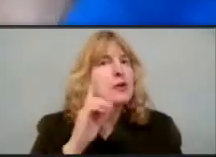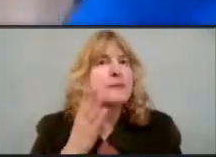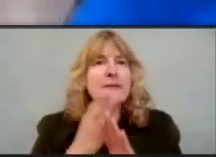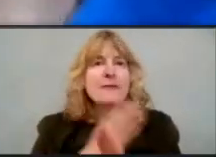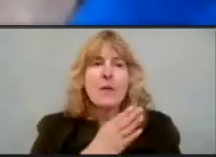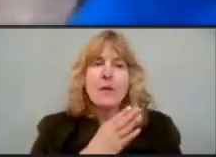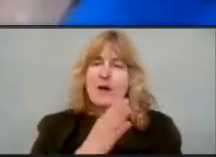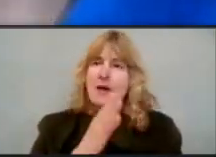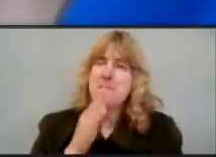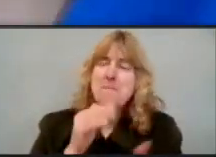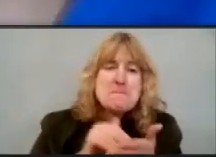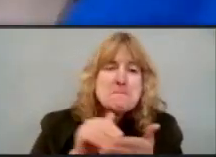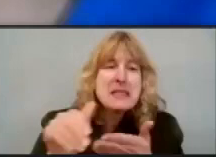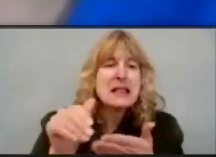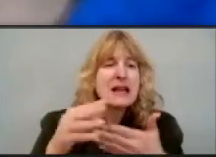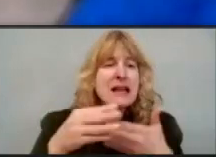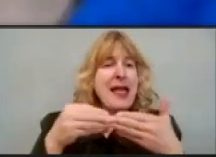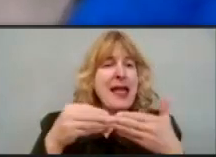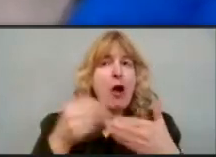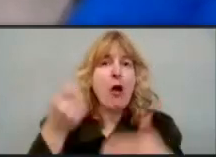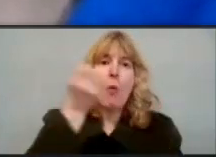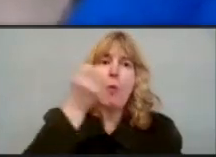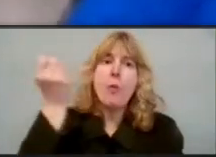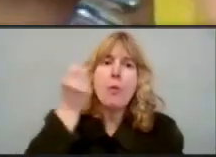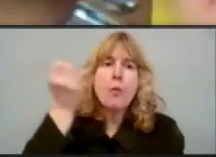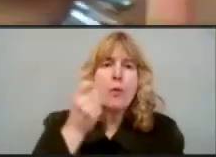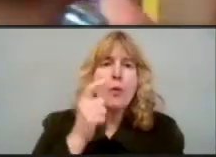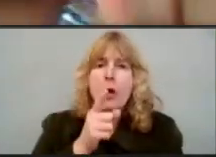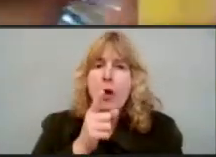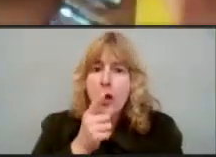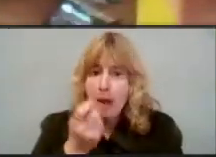dollars. In fact, I think it's over